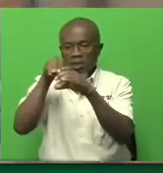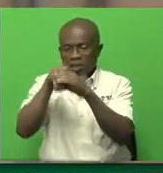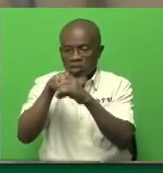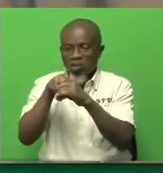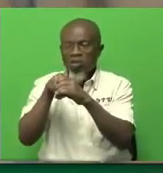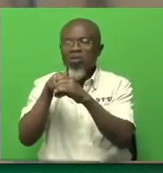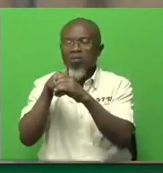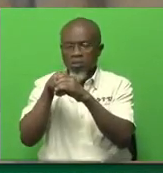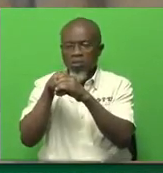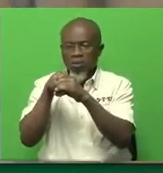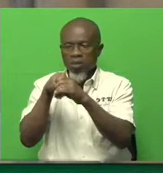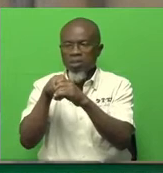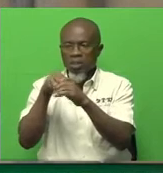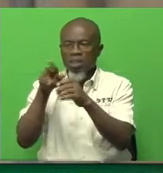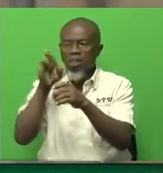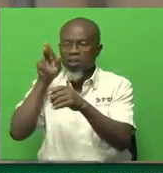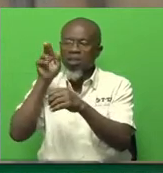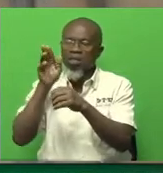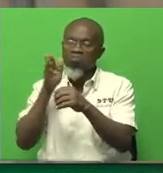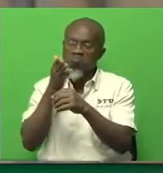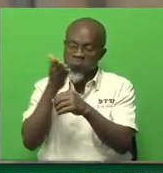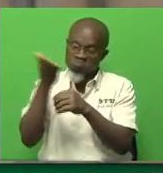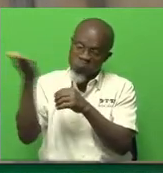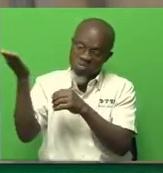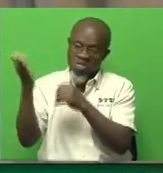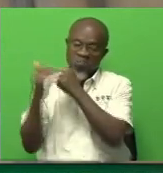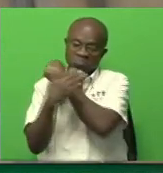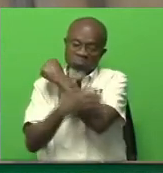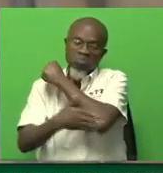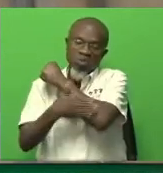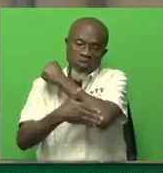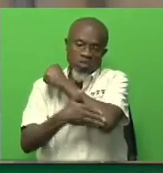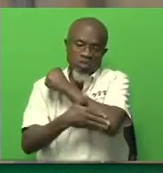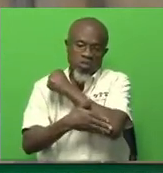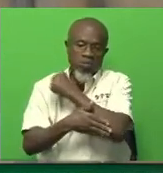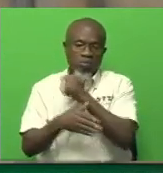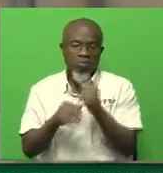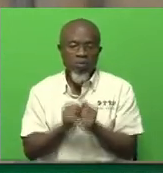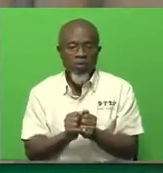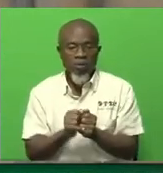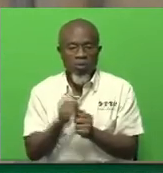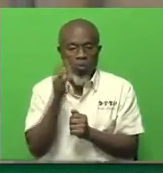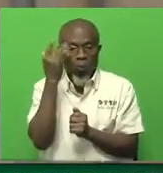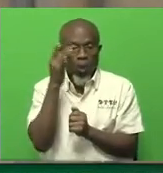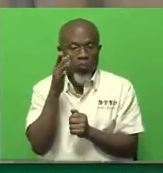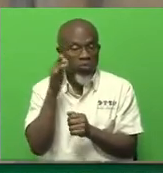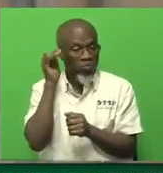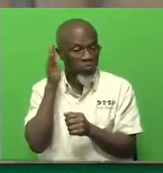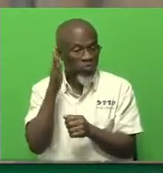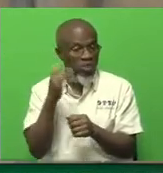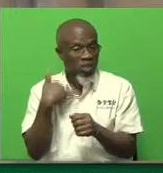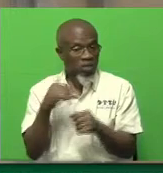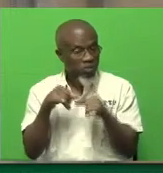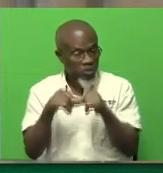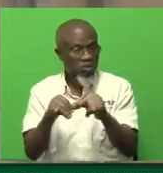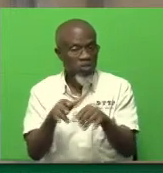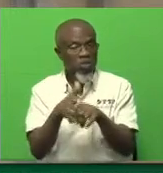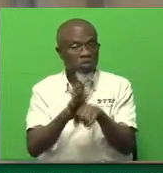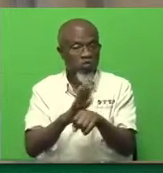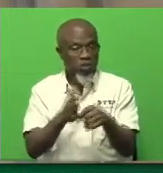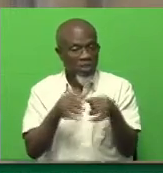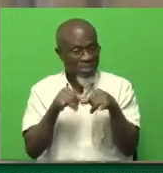here to stay so that is where we are Mr Deputy speaker this Sangre Grande